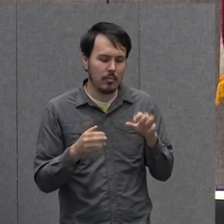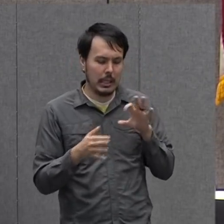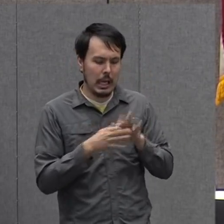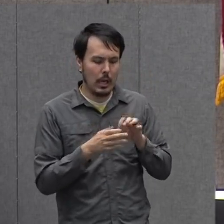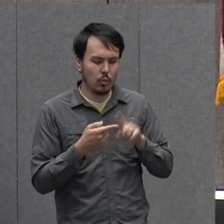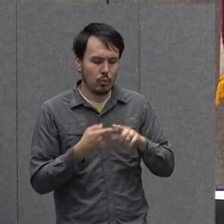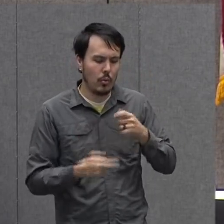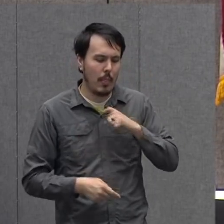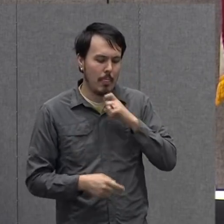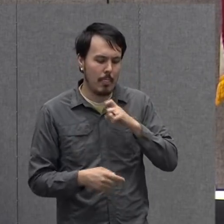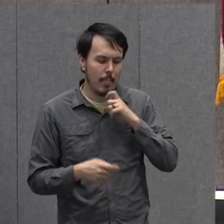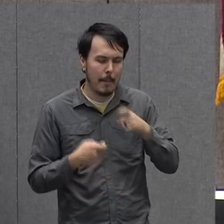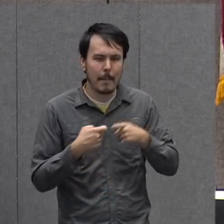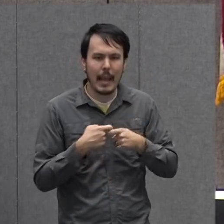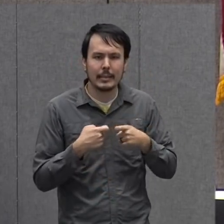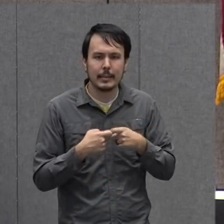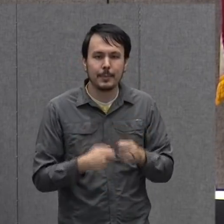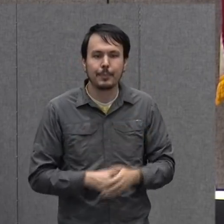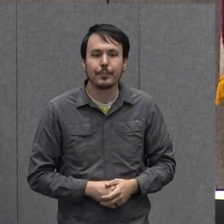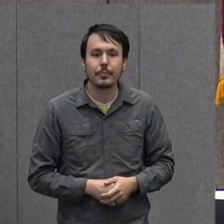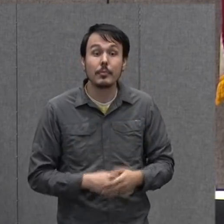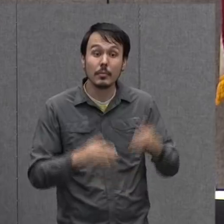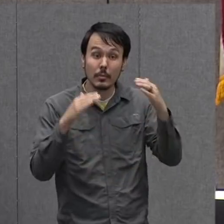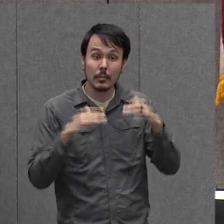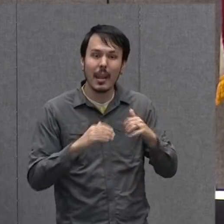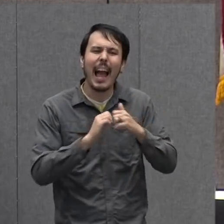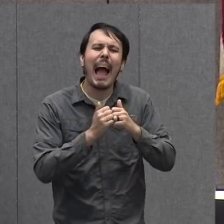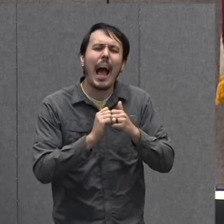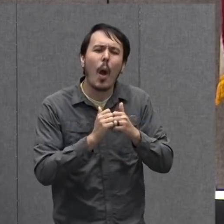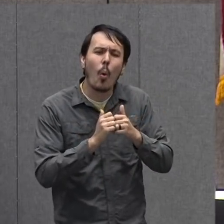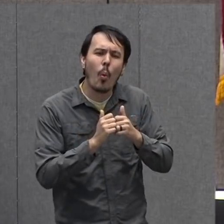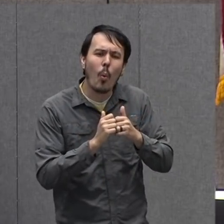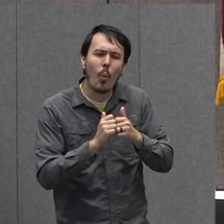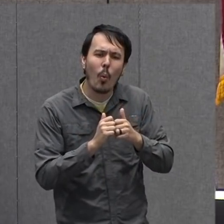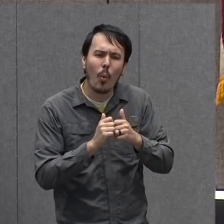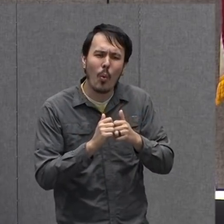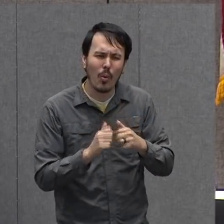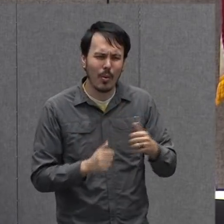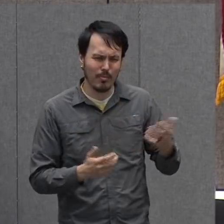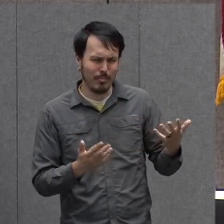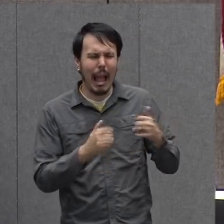from Canada down to where we are in New Mexico,